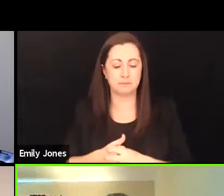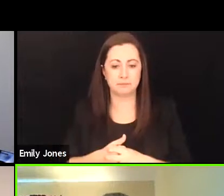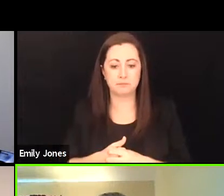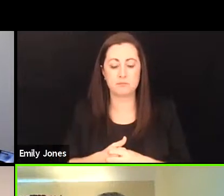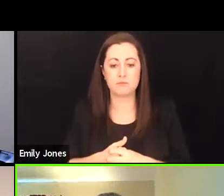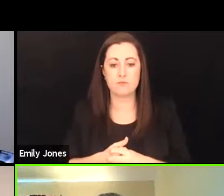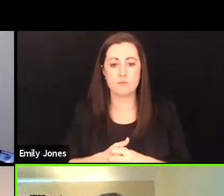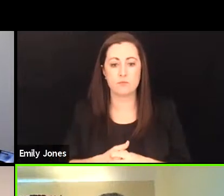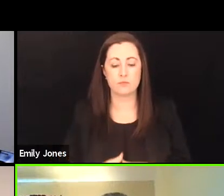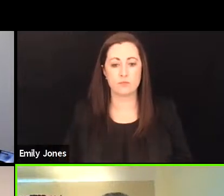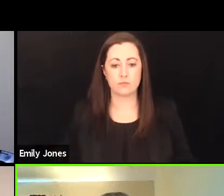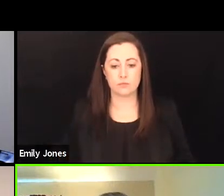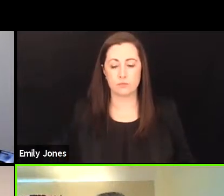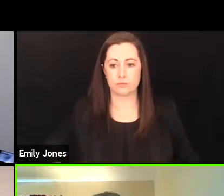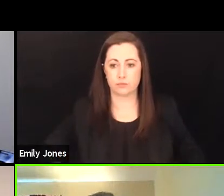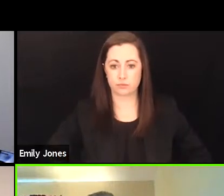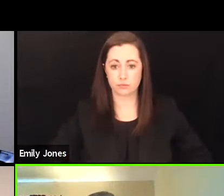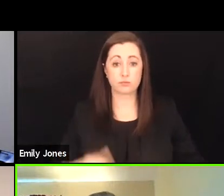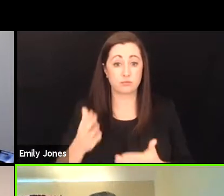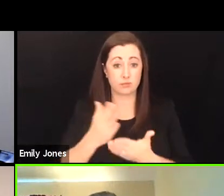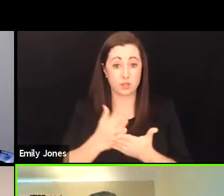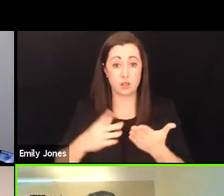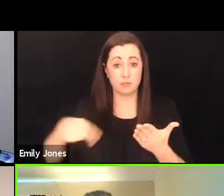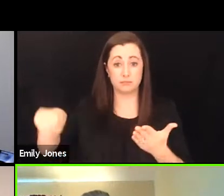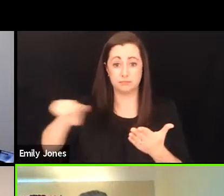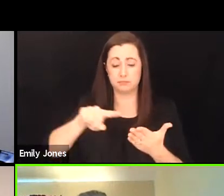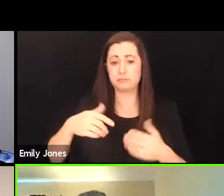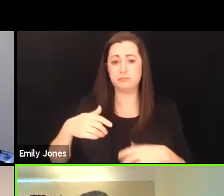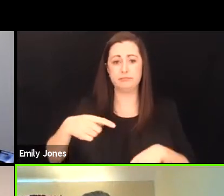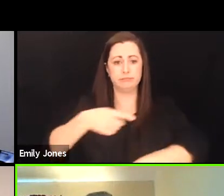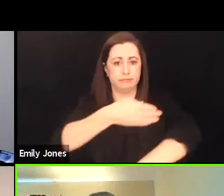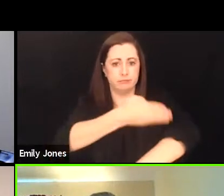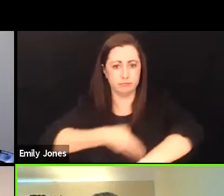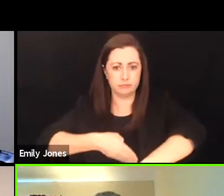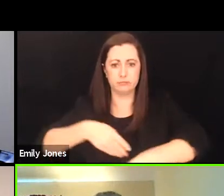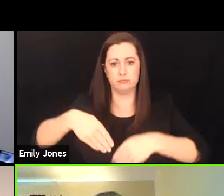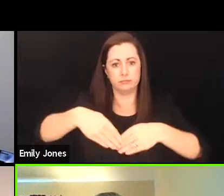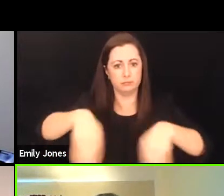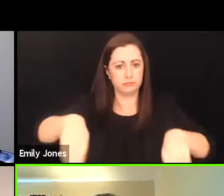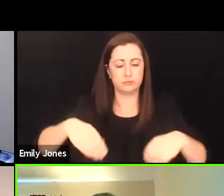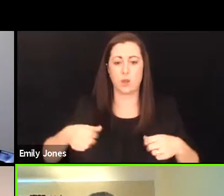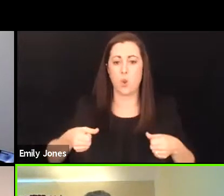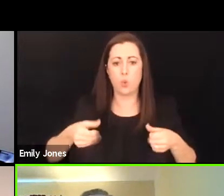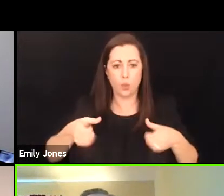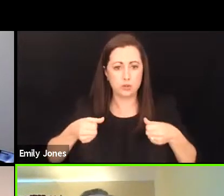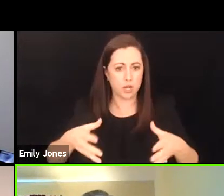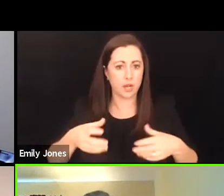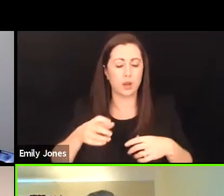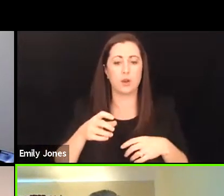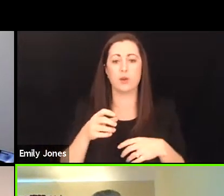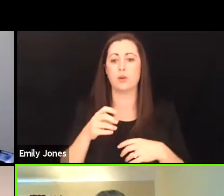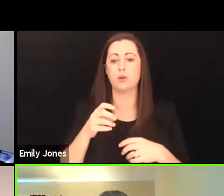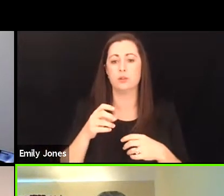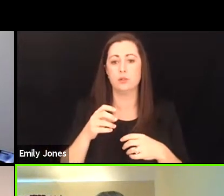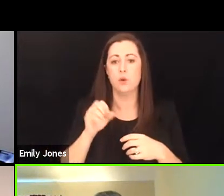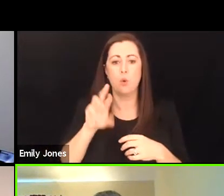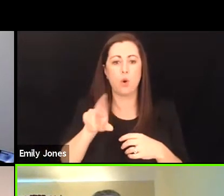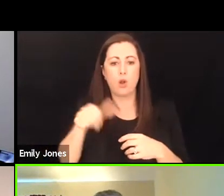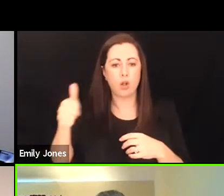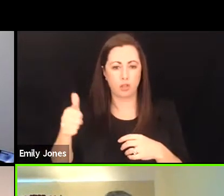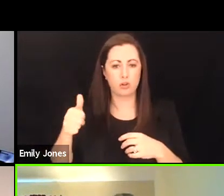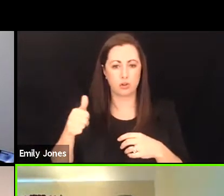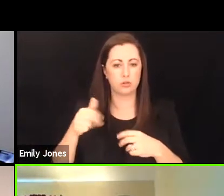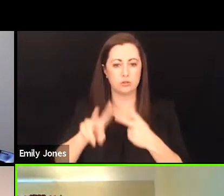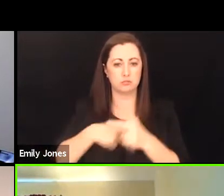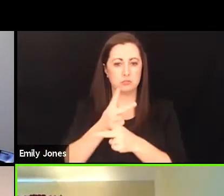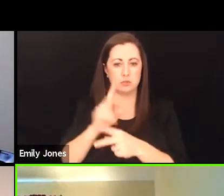them, you know, in the past have been amputees, wheelchair bound, or any other various form of disability from